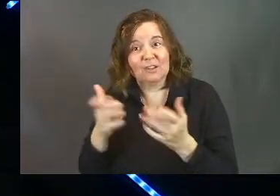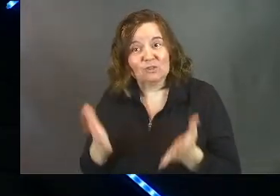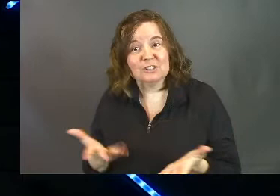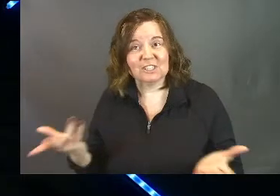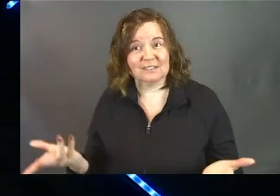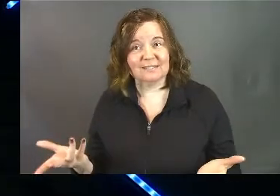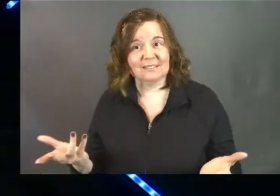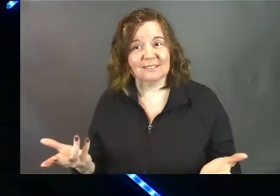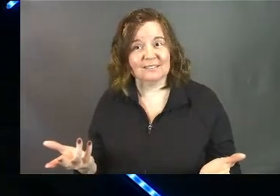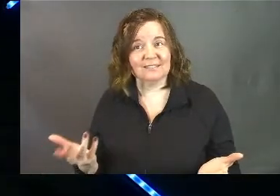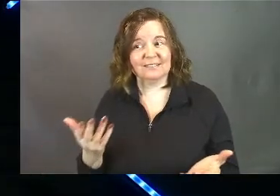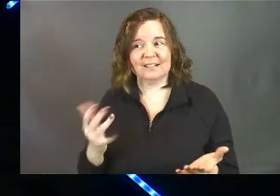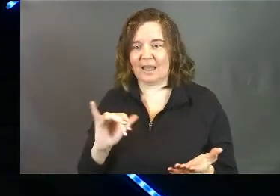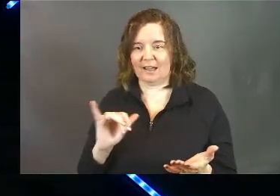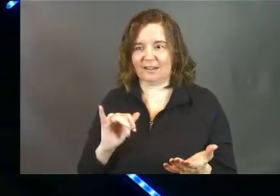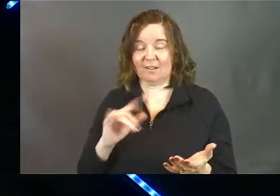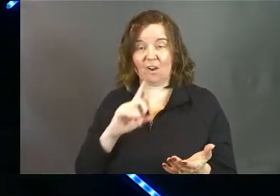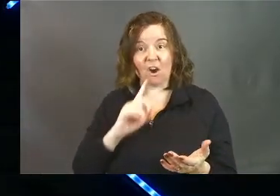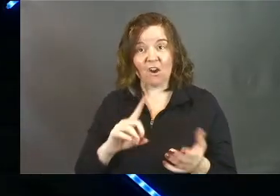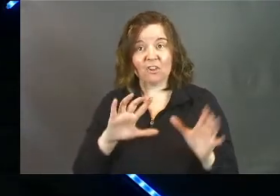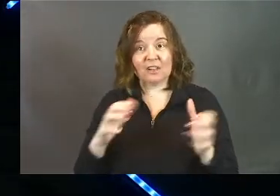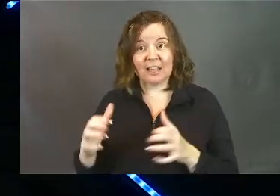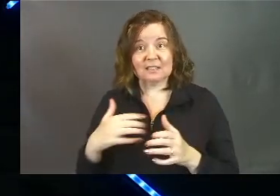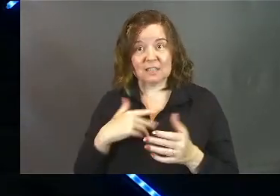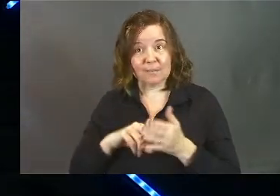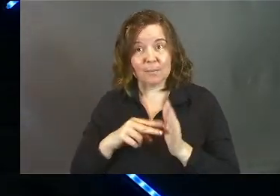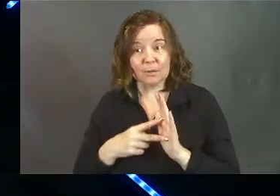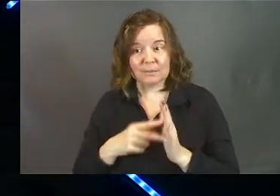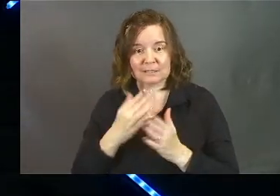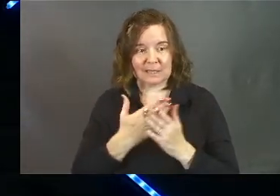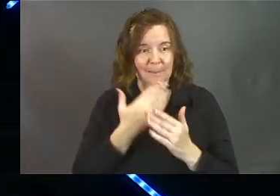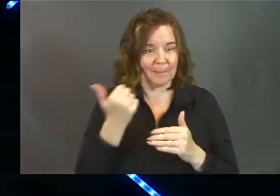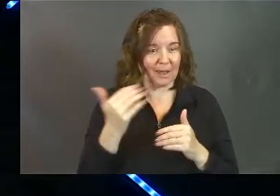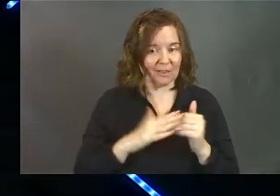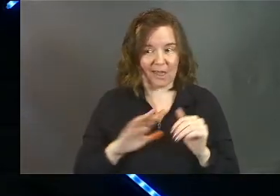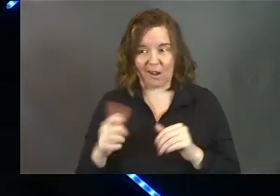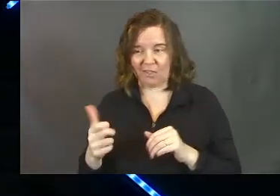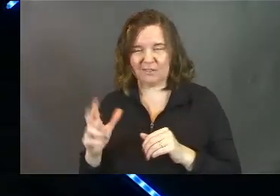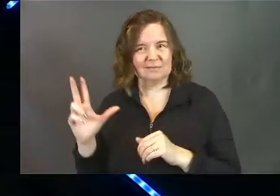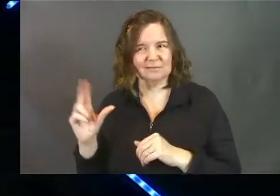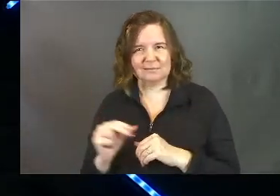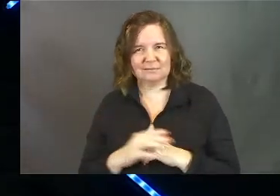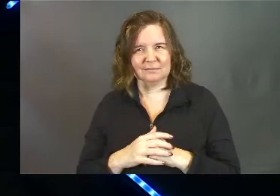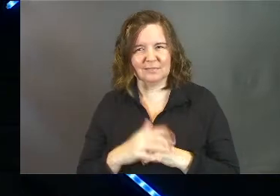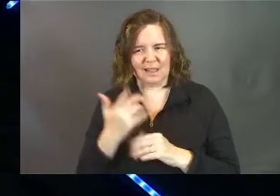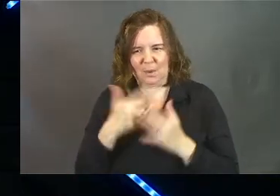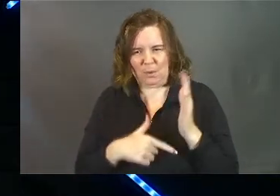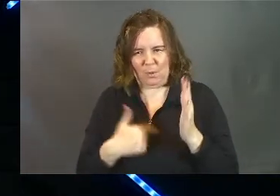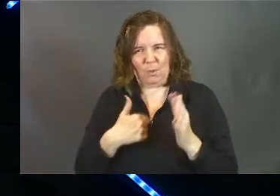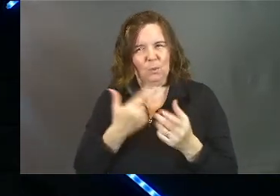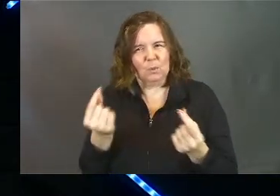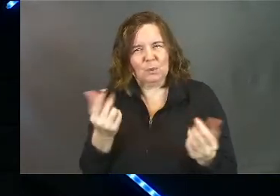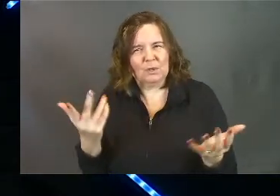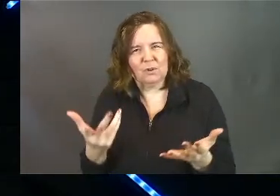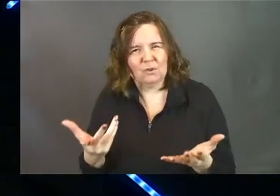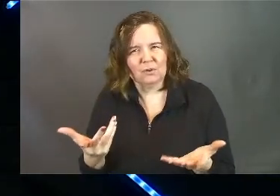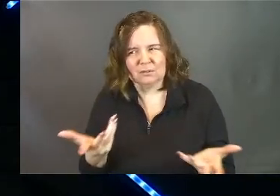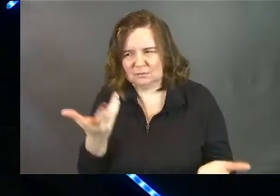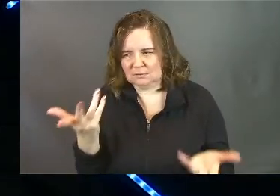electrician. You know, like, are there classes of purpose? Some's better than others? Like, what do we do